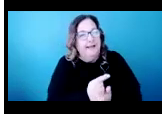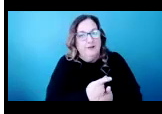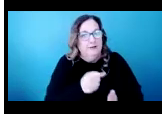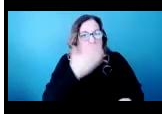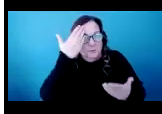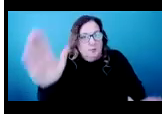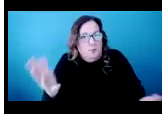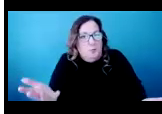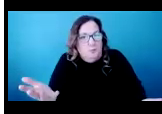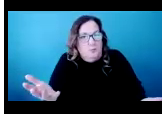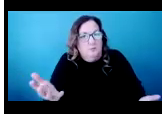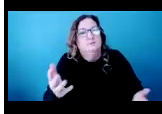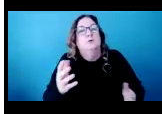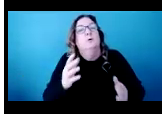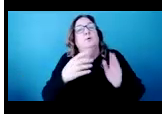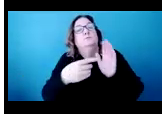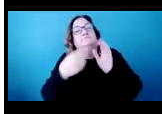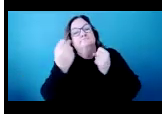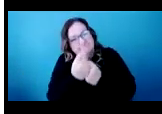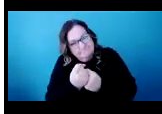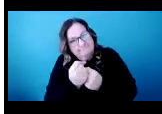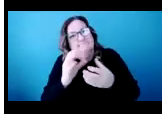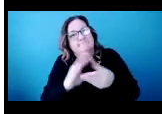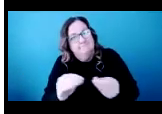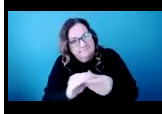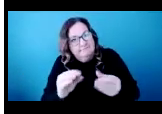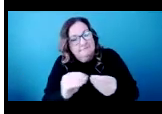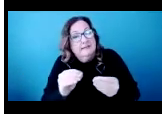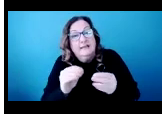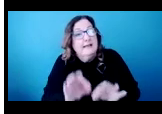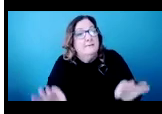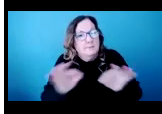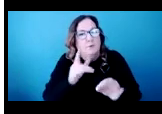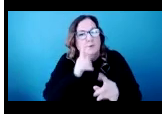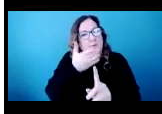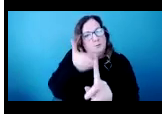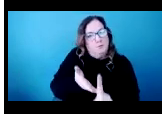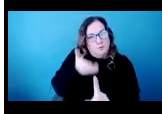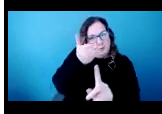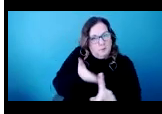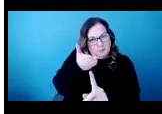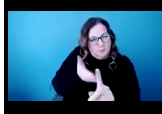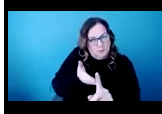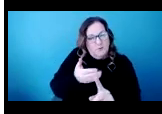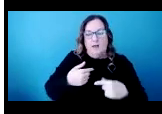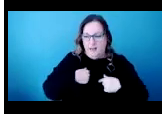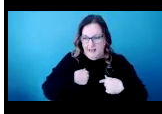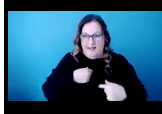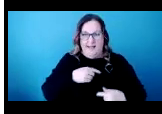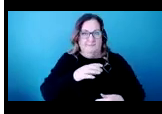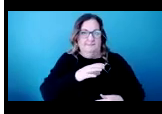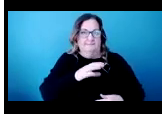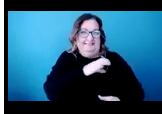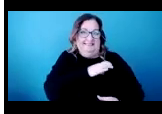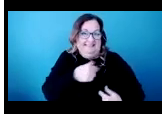So your only task is to be yourself, a citizen and voter who wants programs and policies to work for those who desperately